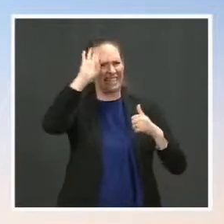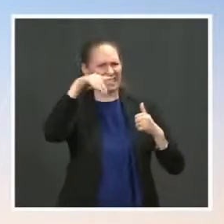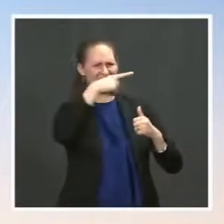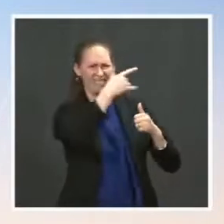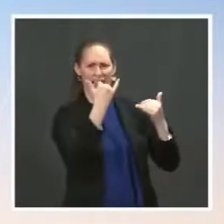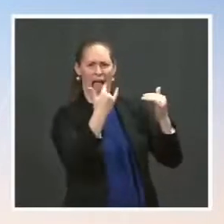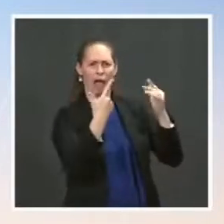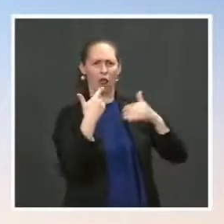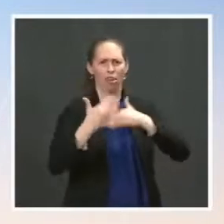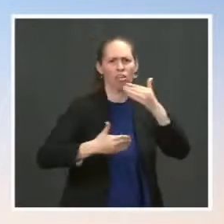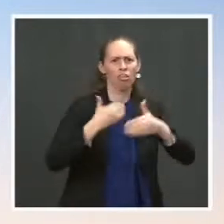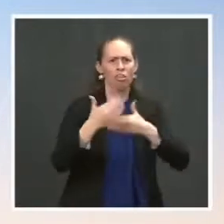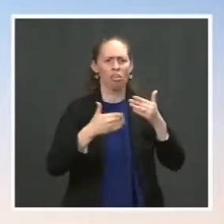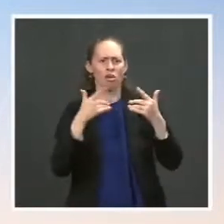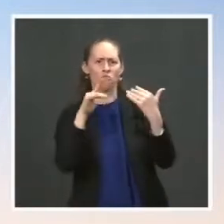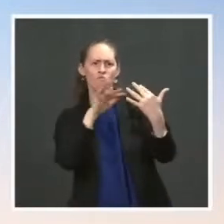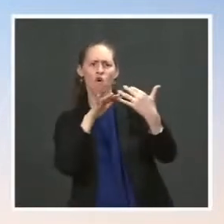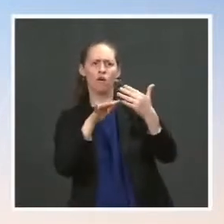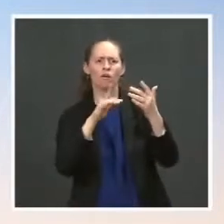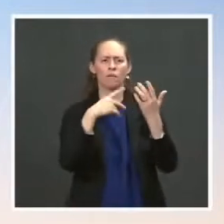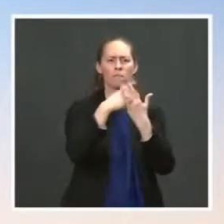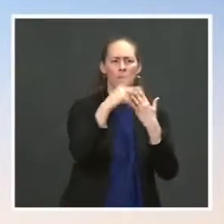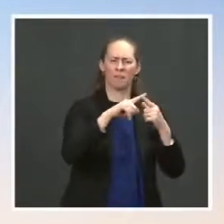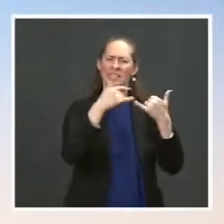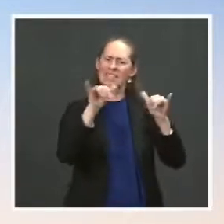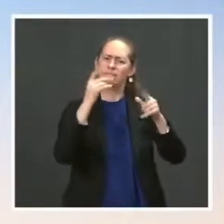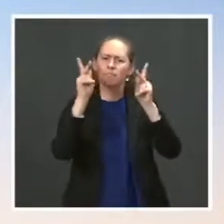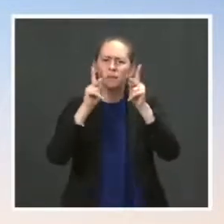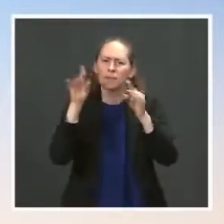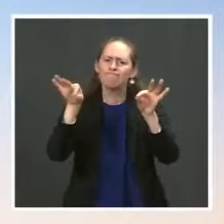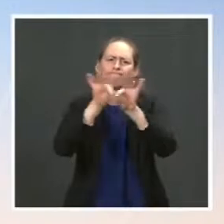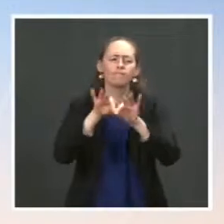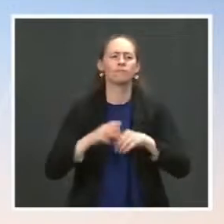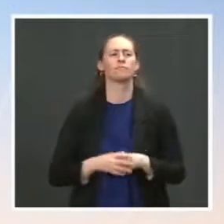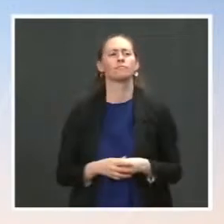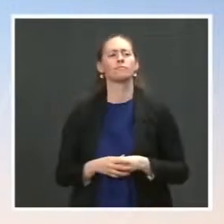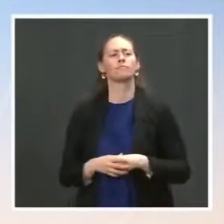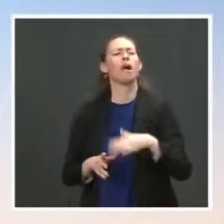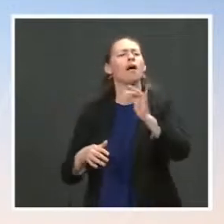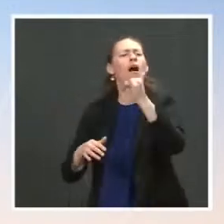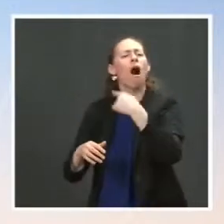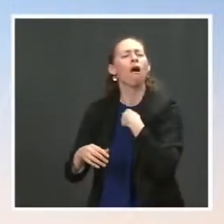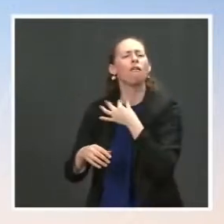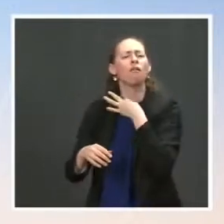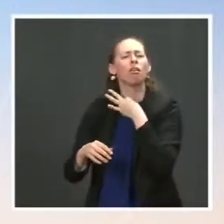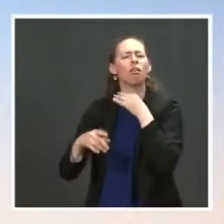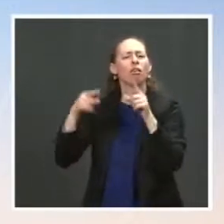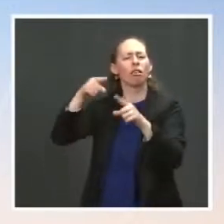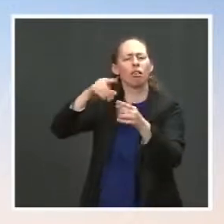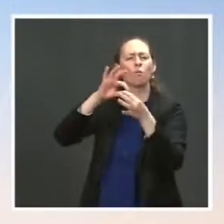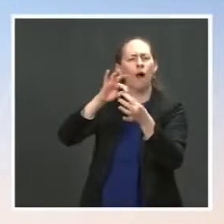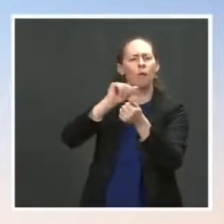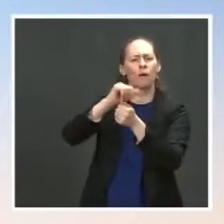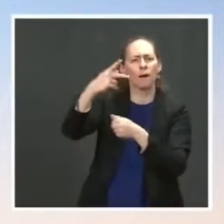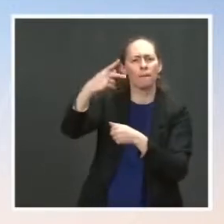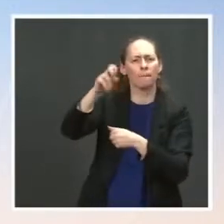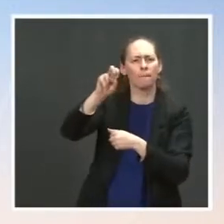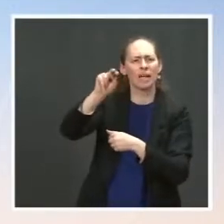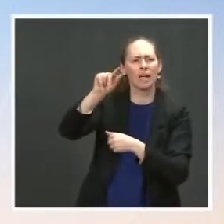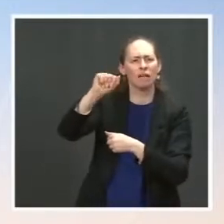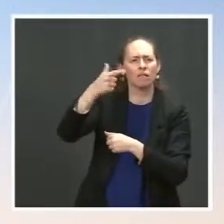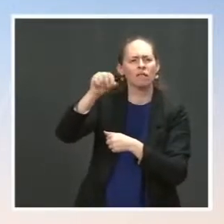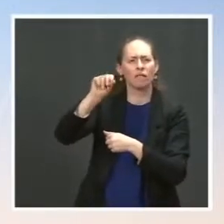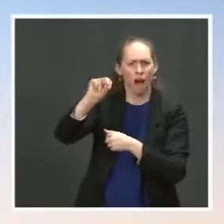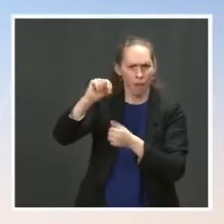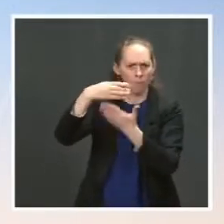ahead. Is we looked at the Pentagon budget, you're proposing a modest increase. Mm-hmm. Is that enough to meet the priorities